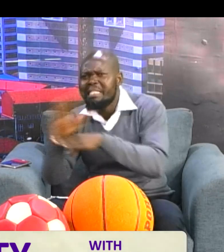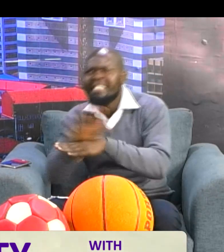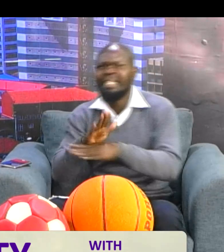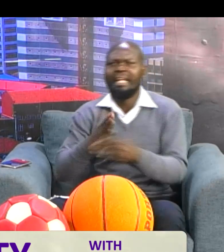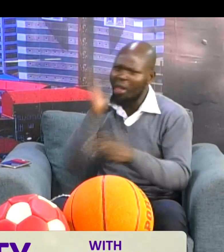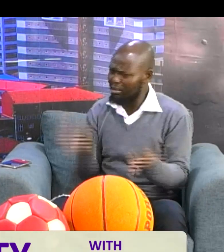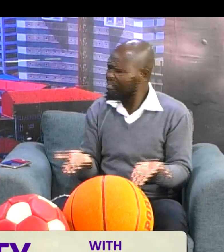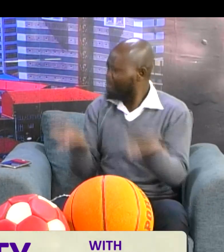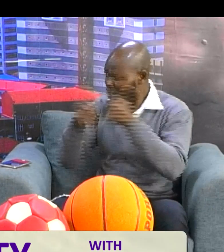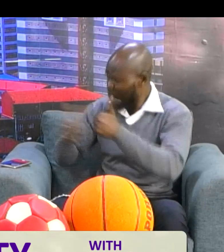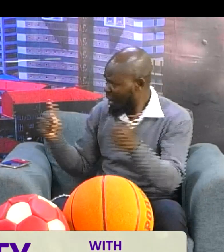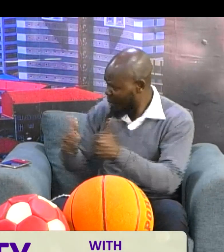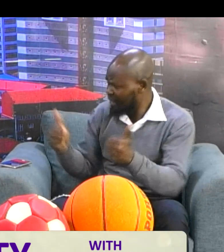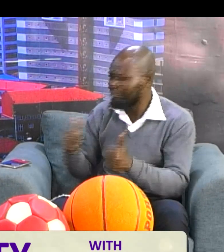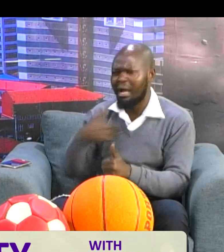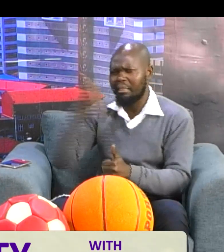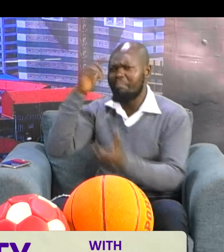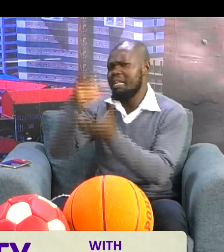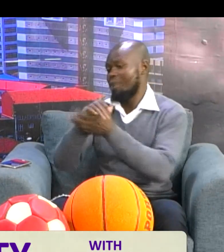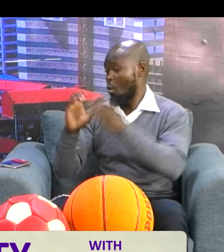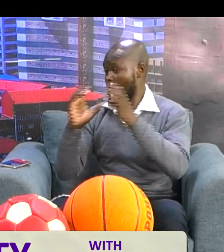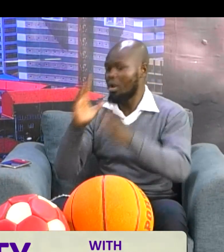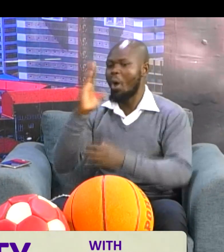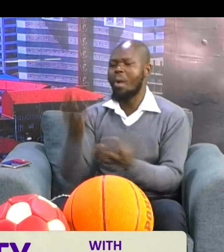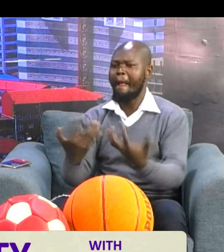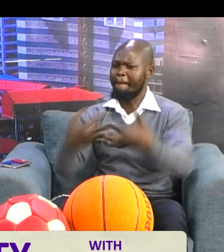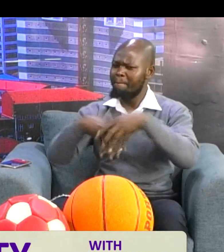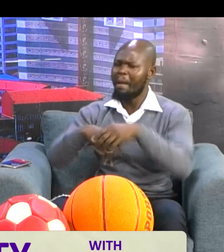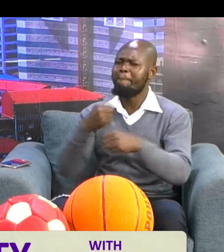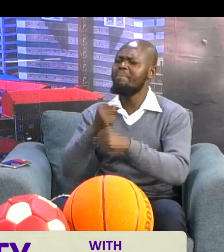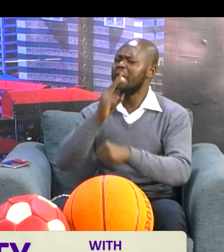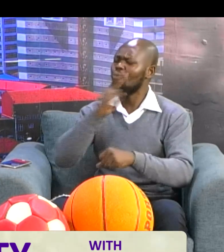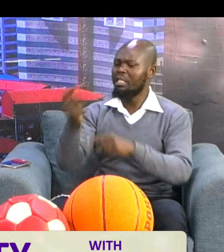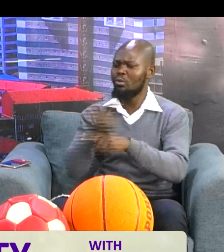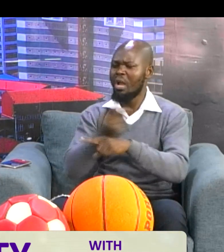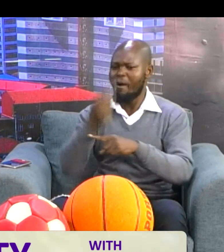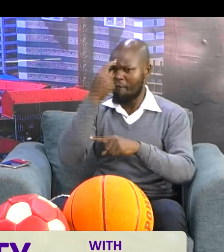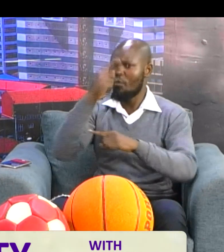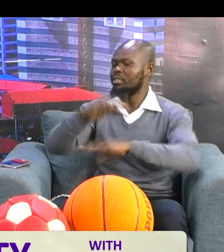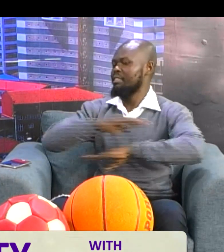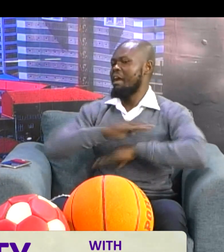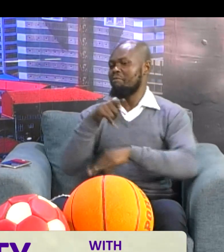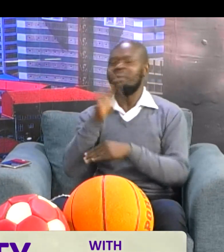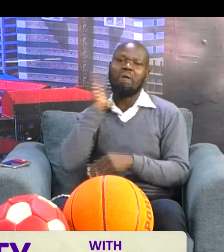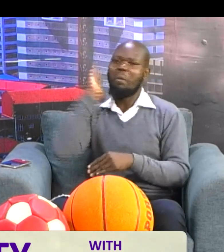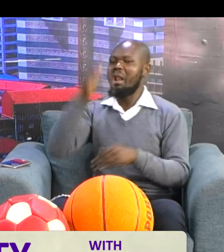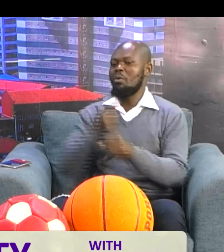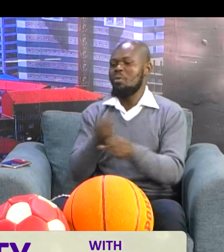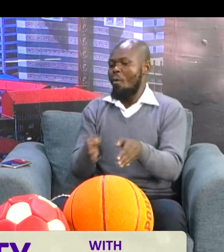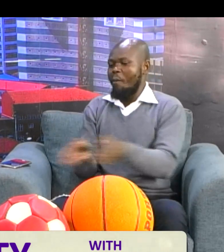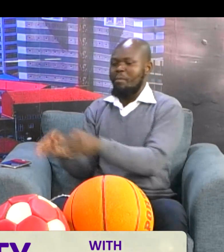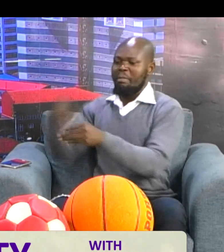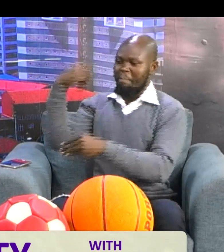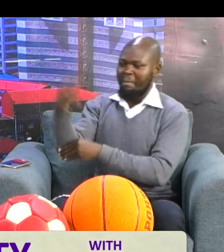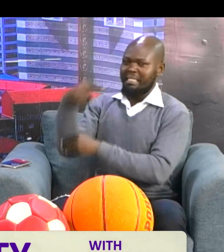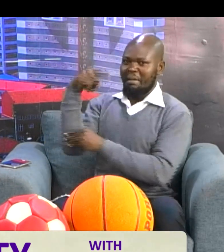and progress. Right. You've seen the Right. improvement that Muranga are continuing, and I believe that the coach is going to only